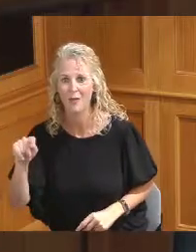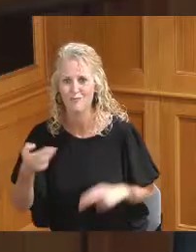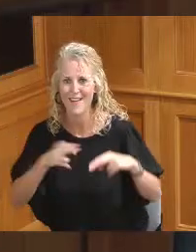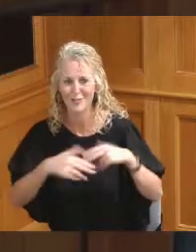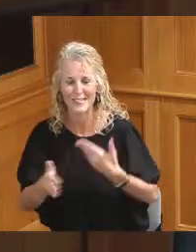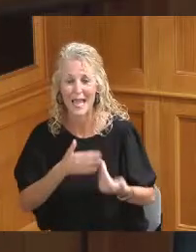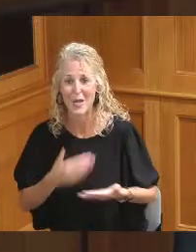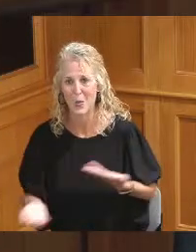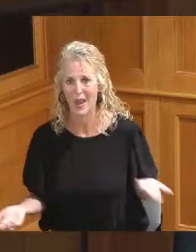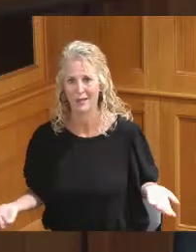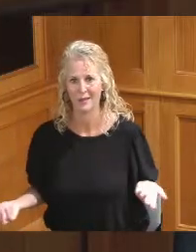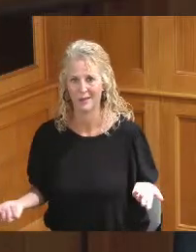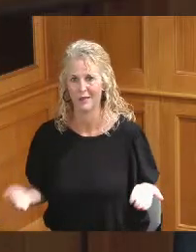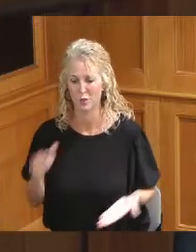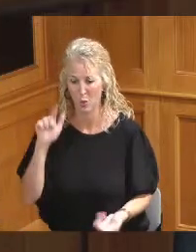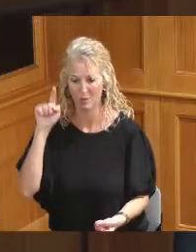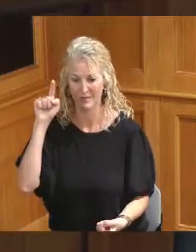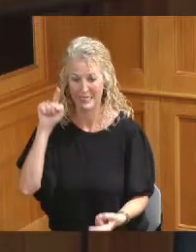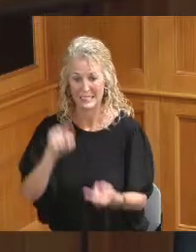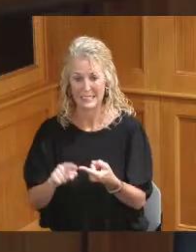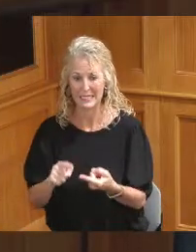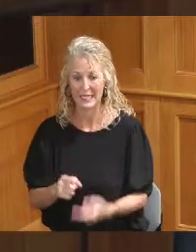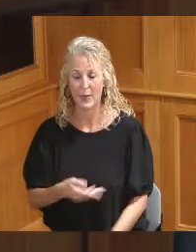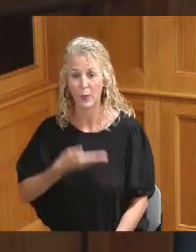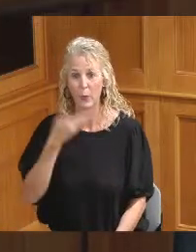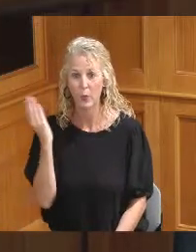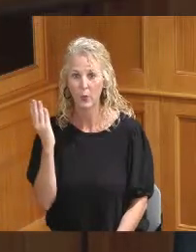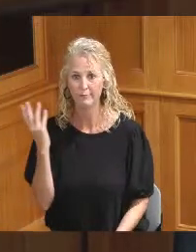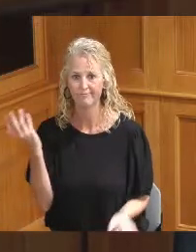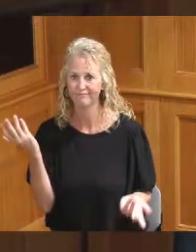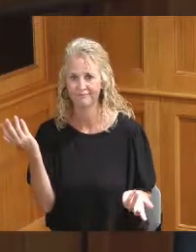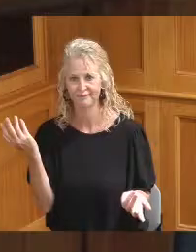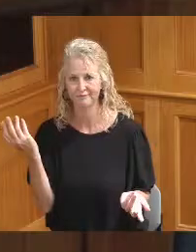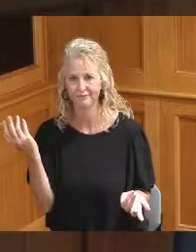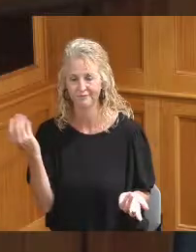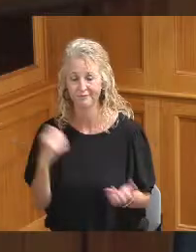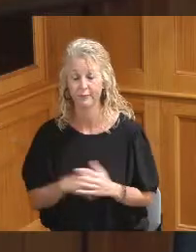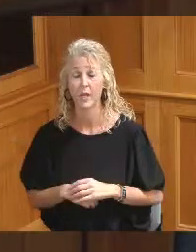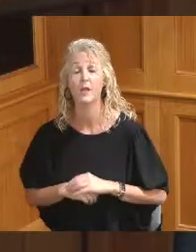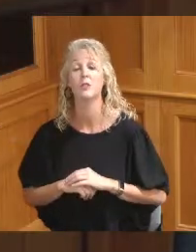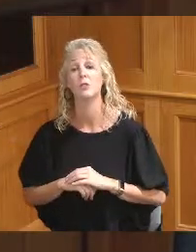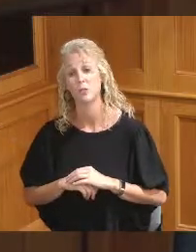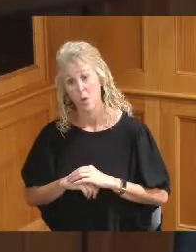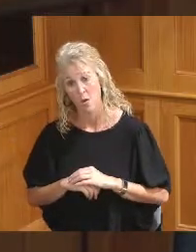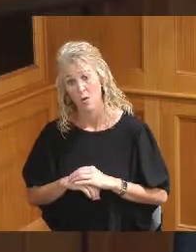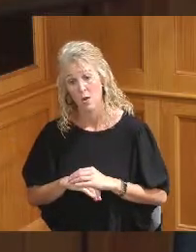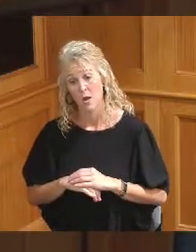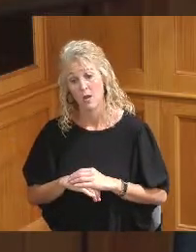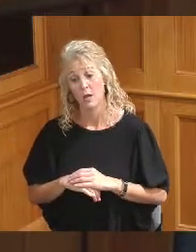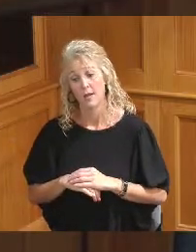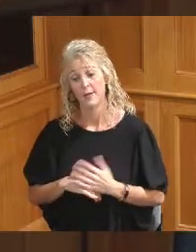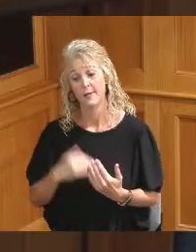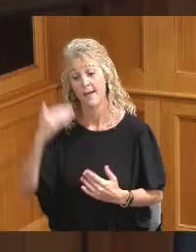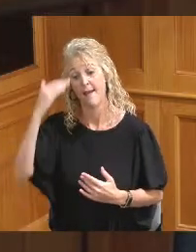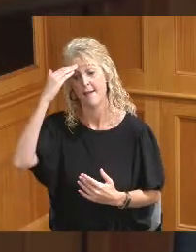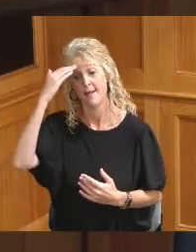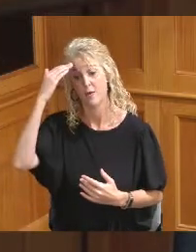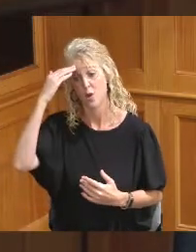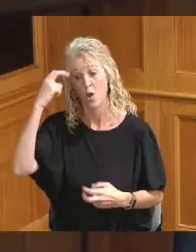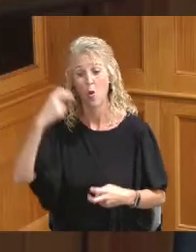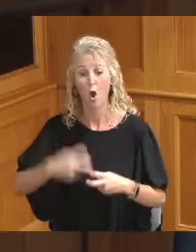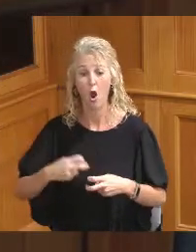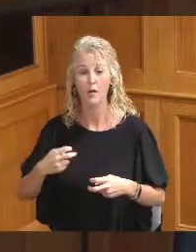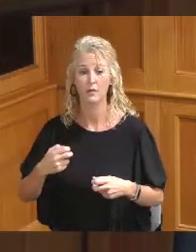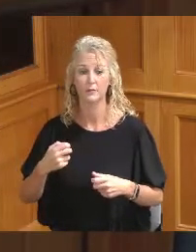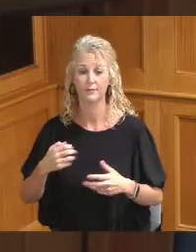won't feel the discount based on the timing of this. So those are some of the things. I know it's hard to get